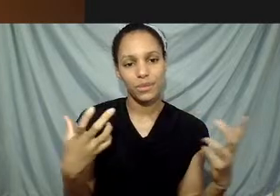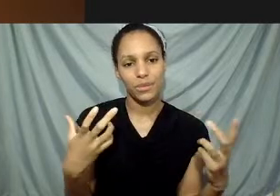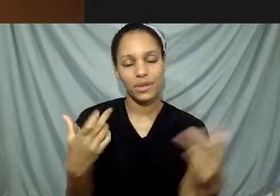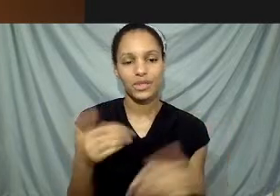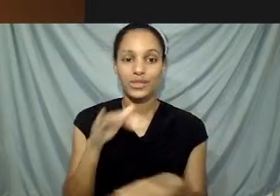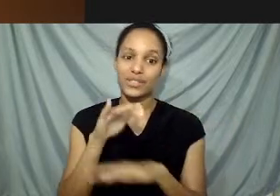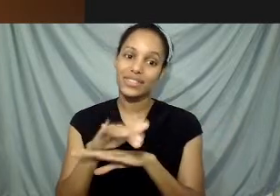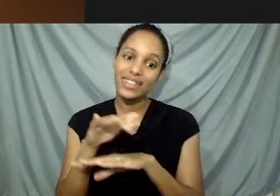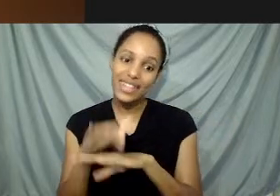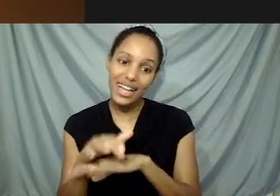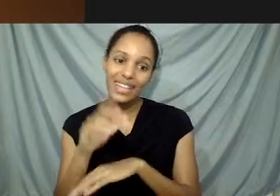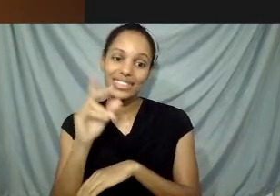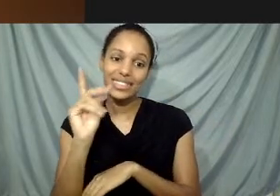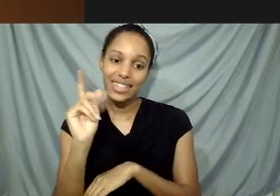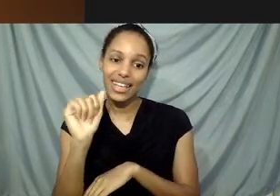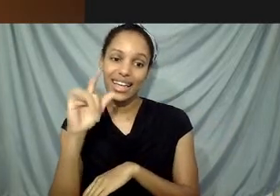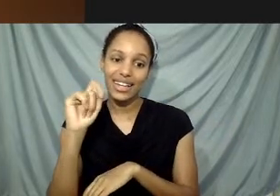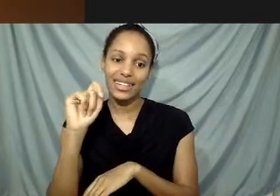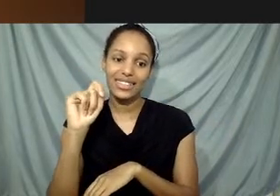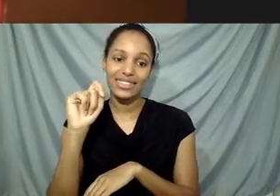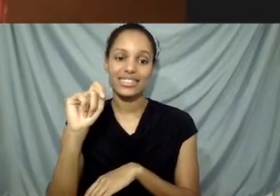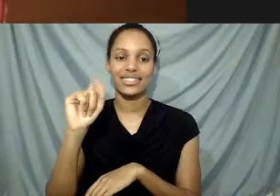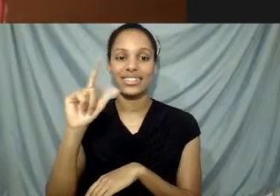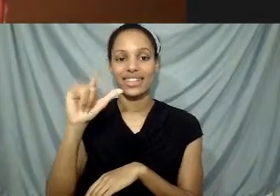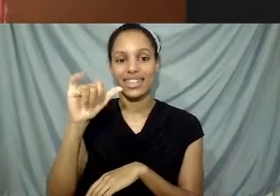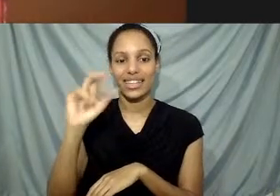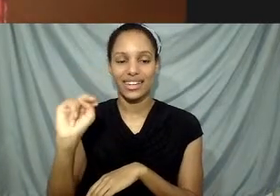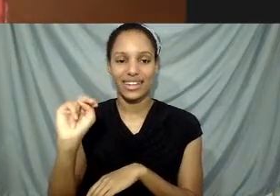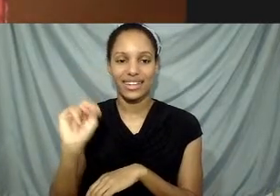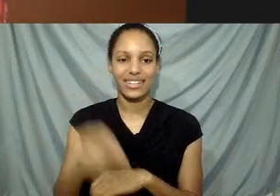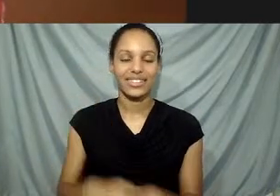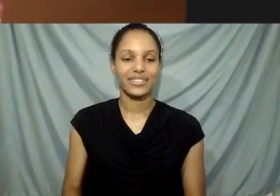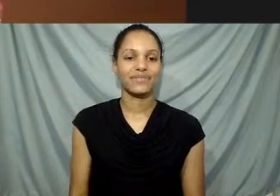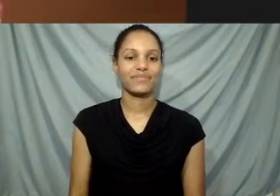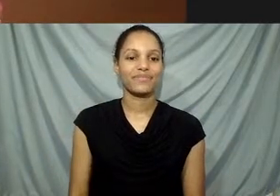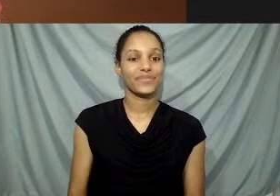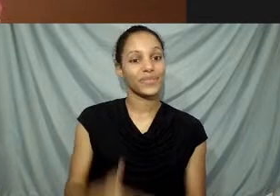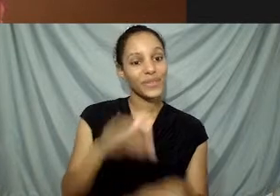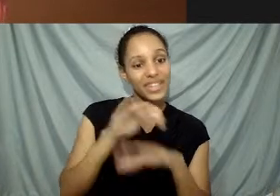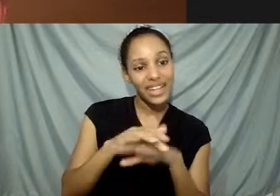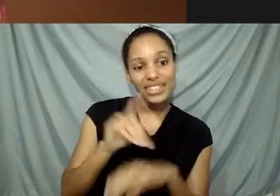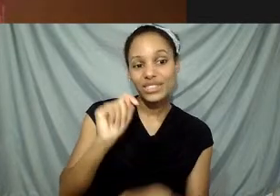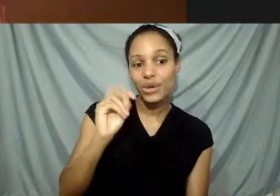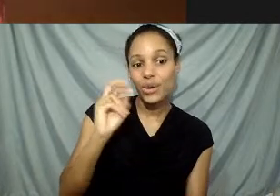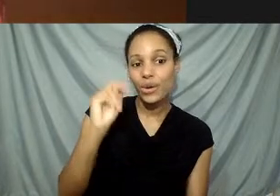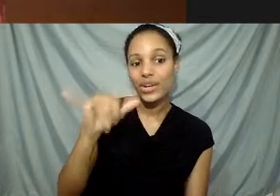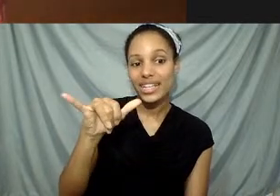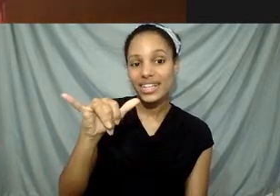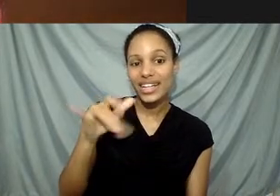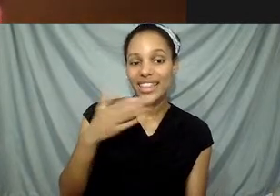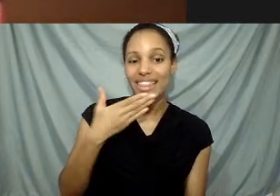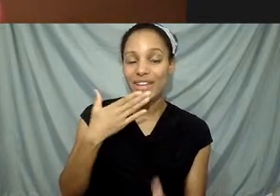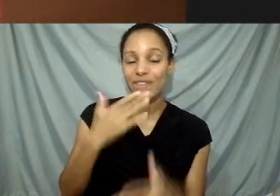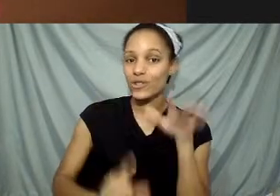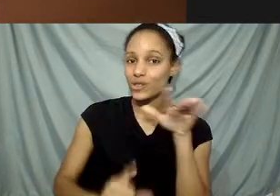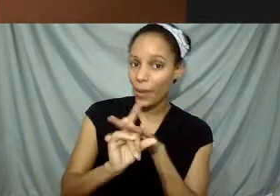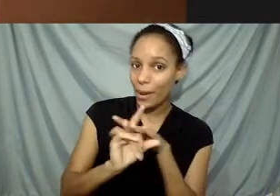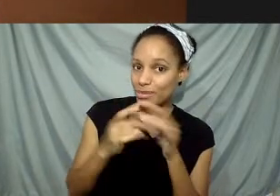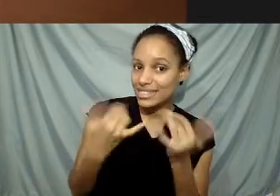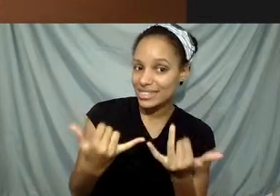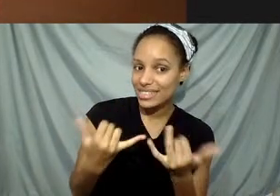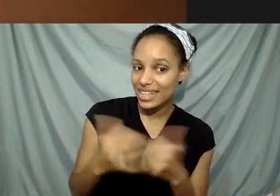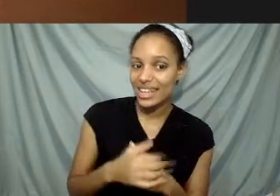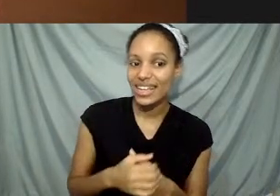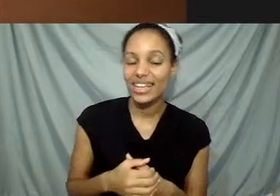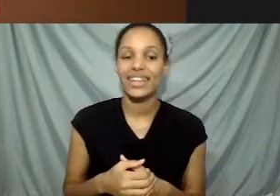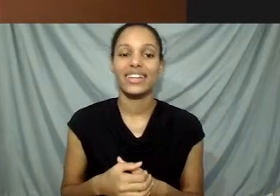to Caitlin, who's in the background doing lots. Good night to Tony. Thank you, Tony, for showing up today.